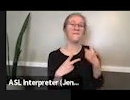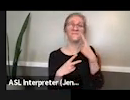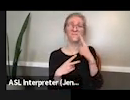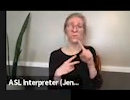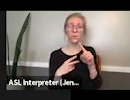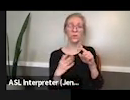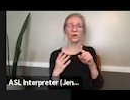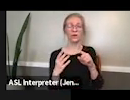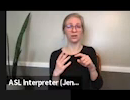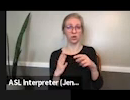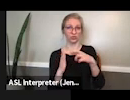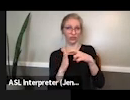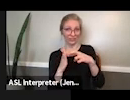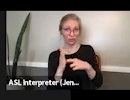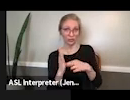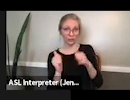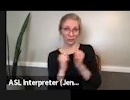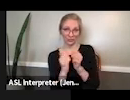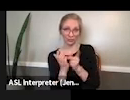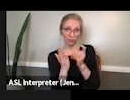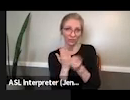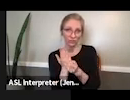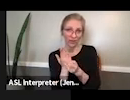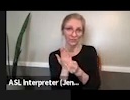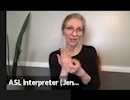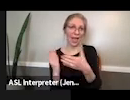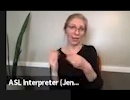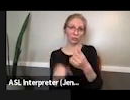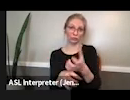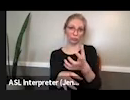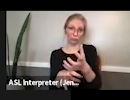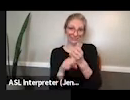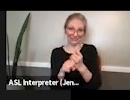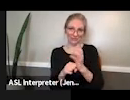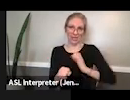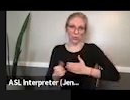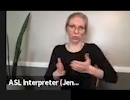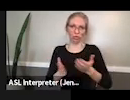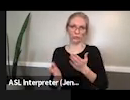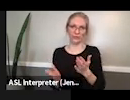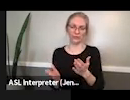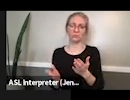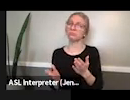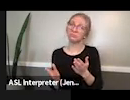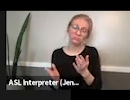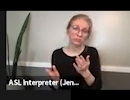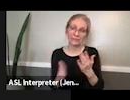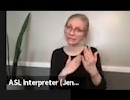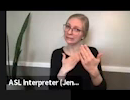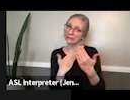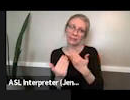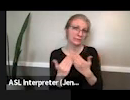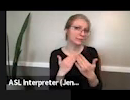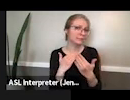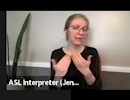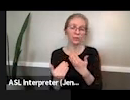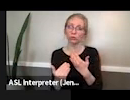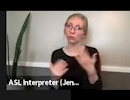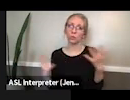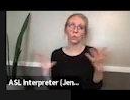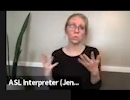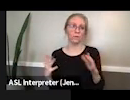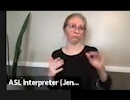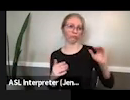being registered with the project and for receiving our services, it does not matter what that child